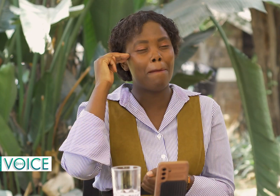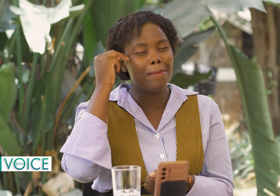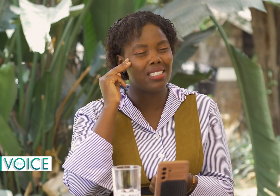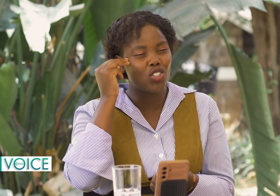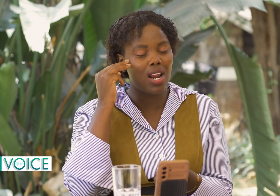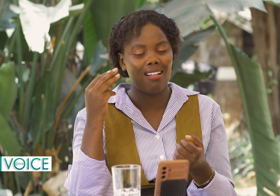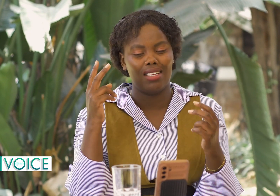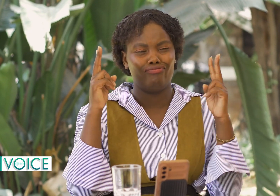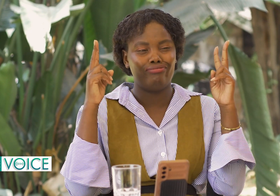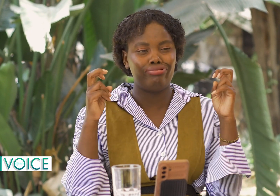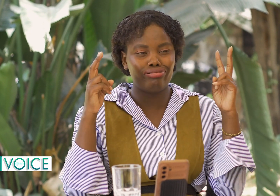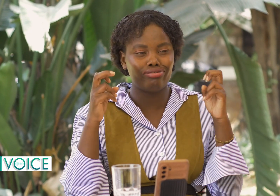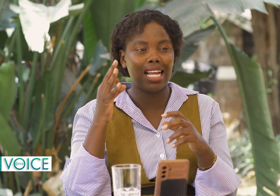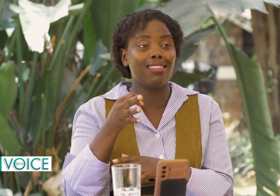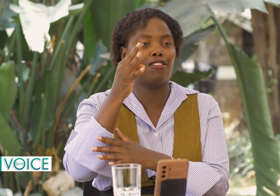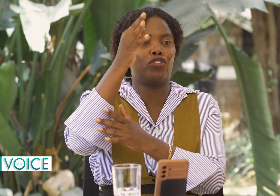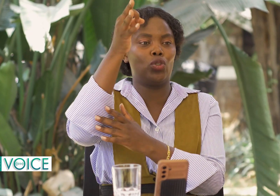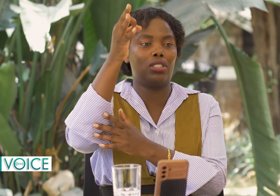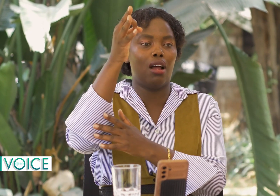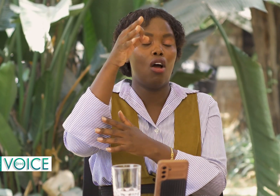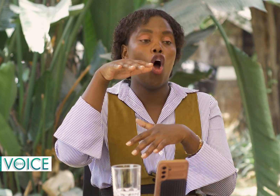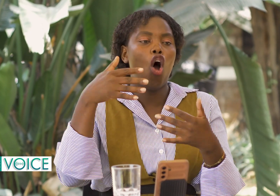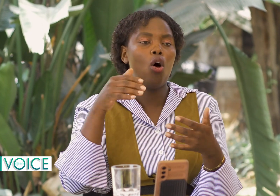the mental health problems in future?